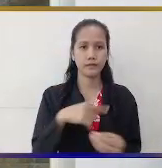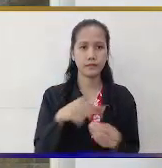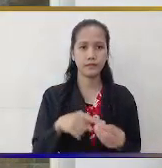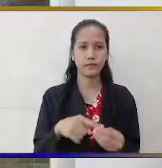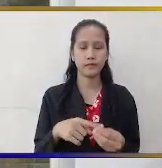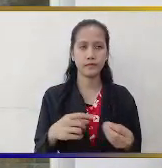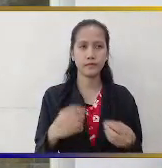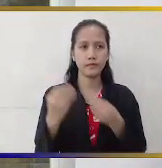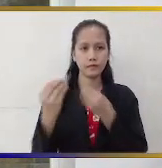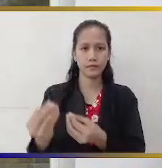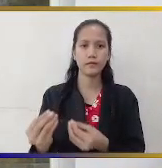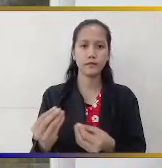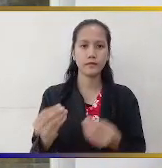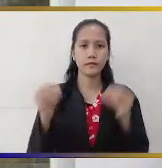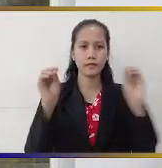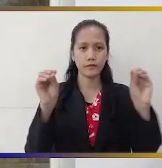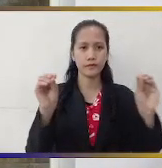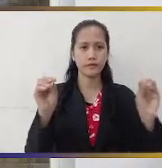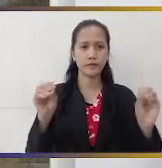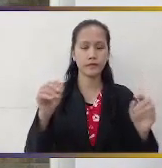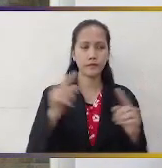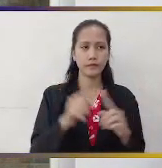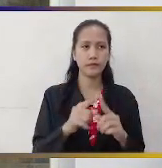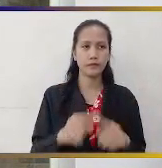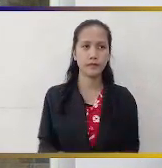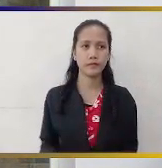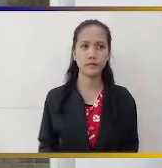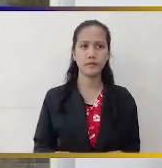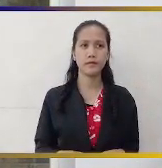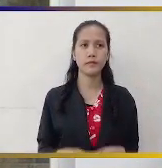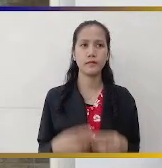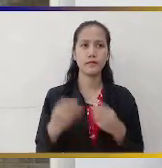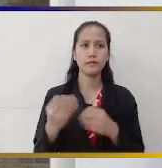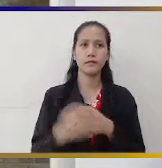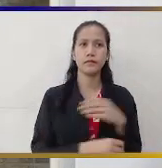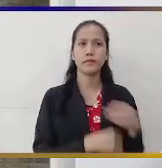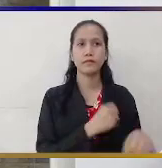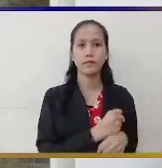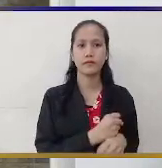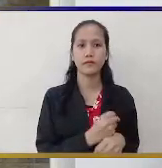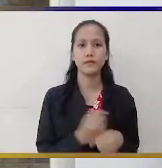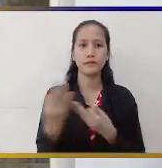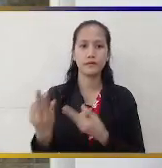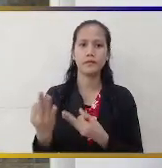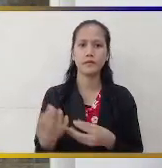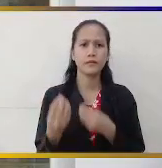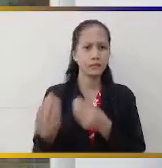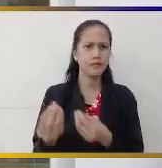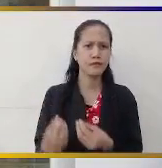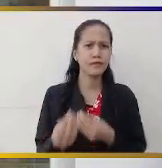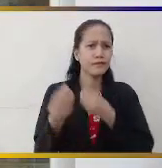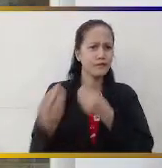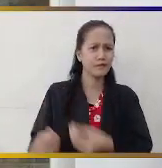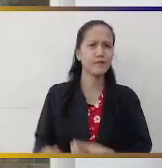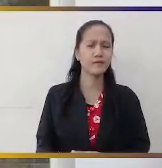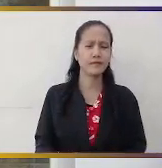giving. He taught me to hurt sacrificially, financially. Give it, give it, give it, give it. And buddy, I had a lot of money when I went